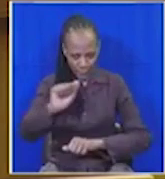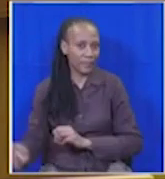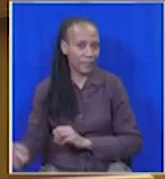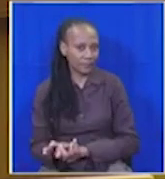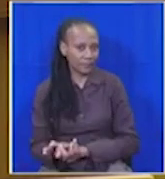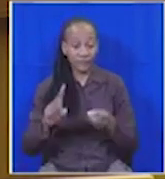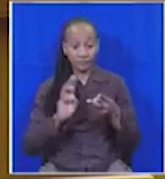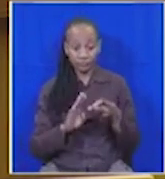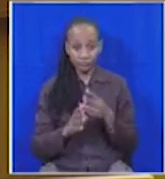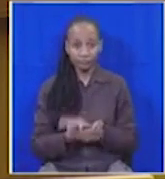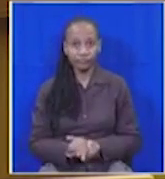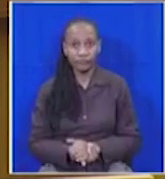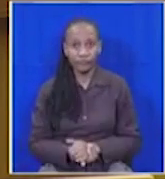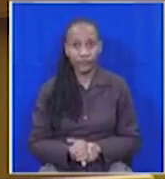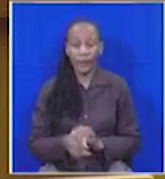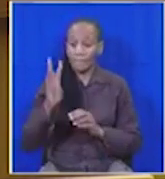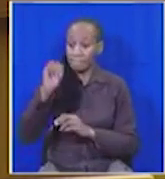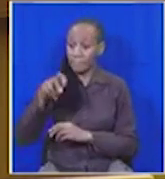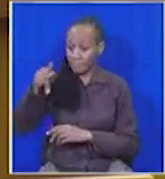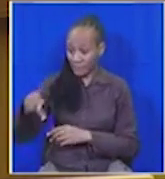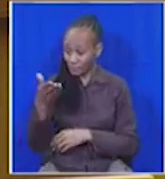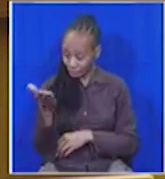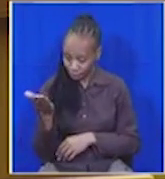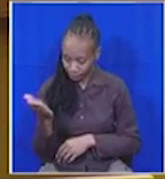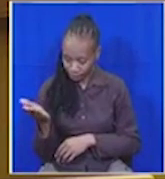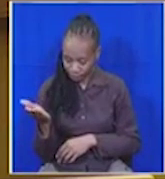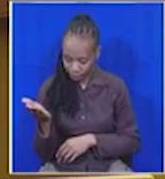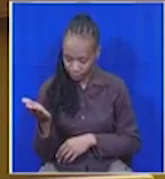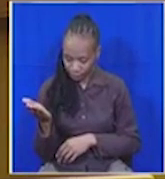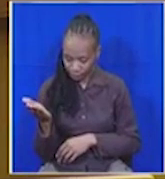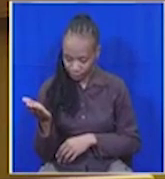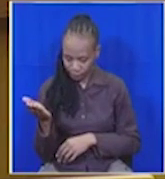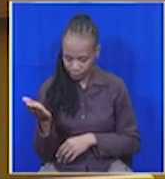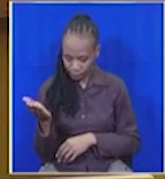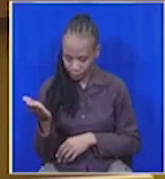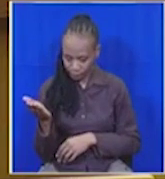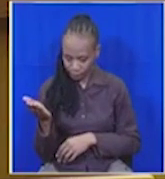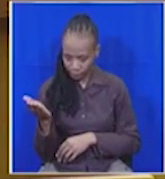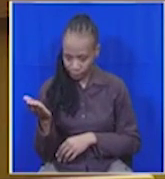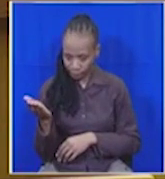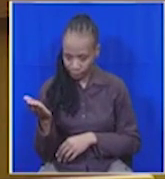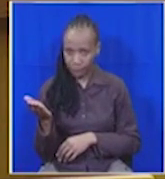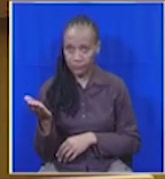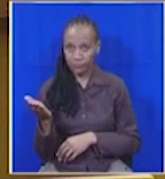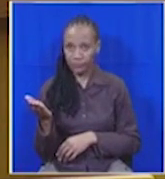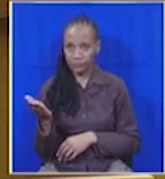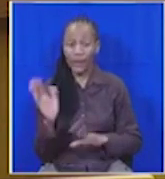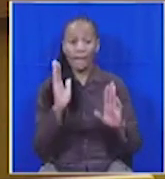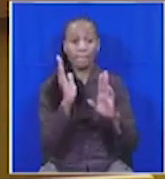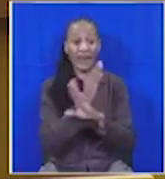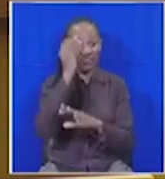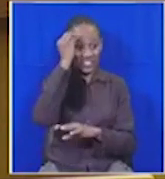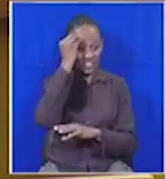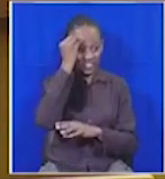Secondly, as far as members are concerned, we have brought on board the Declaration of Private